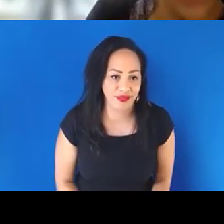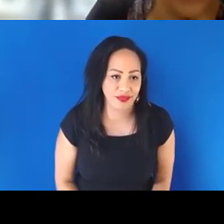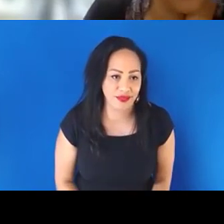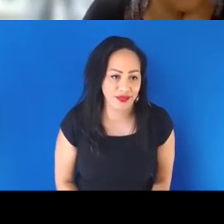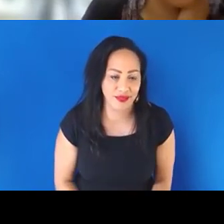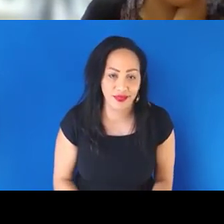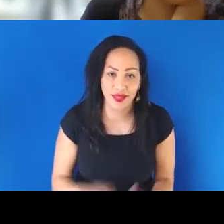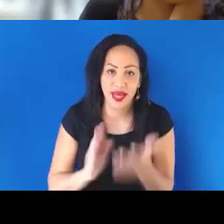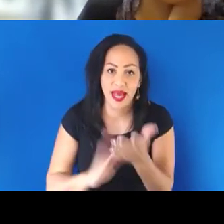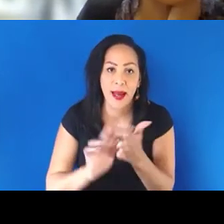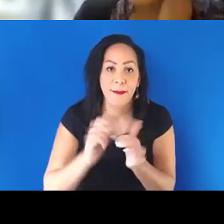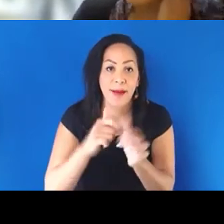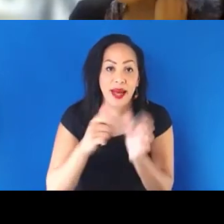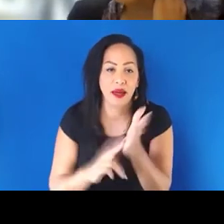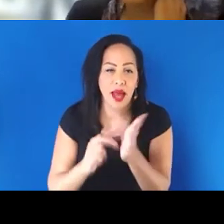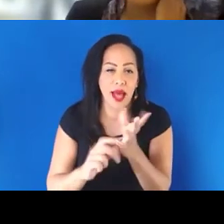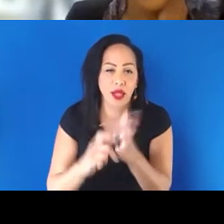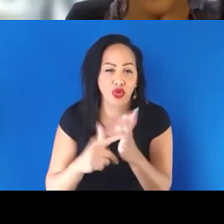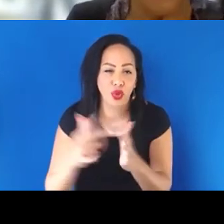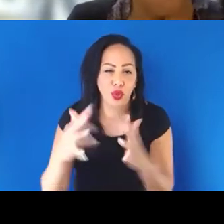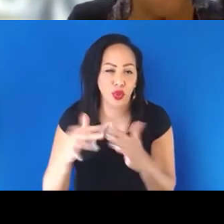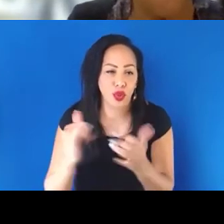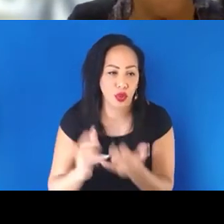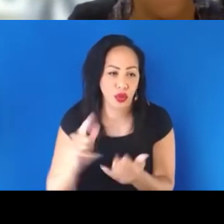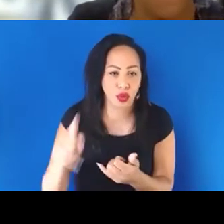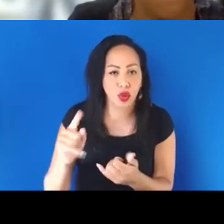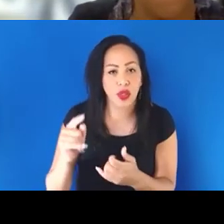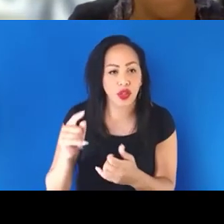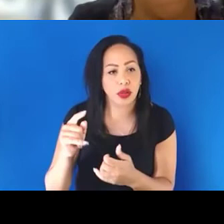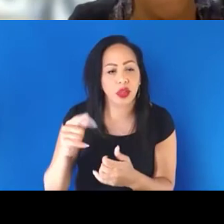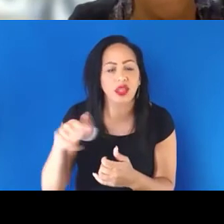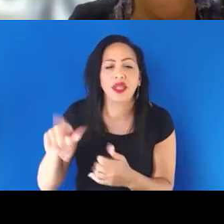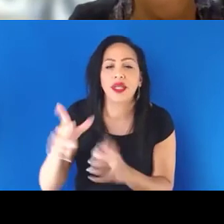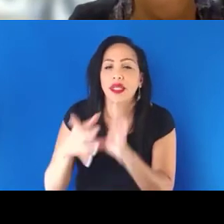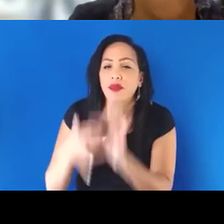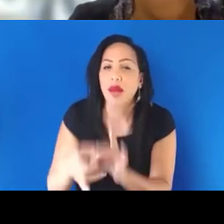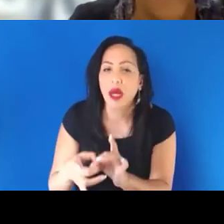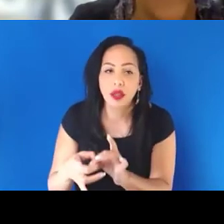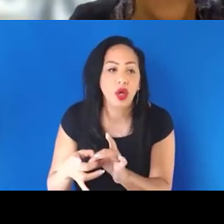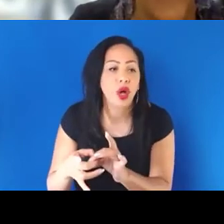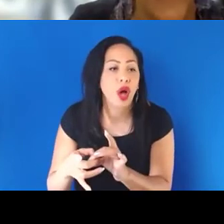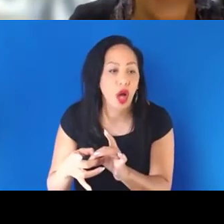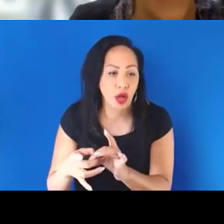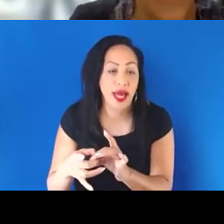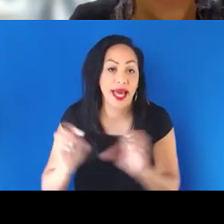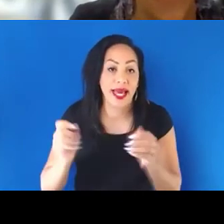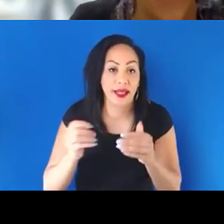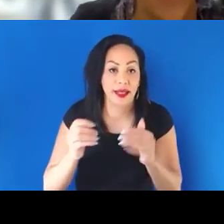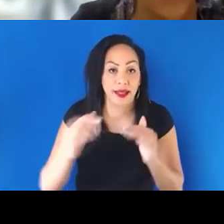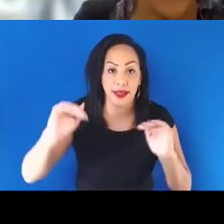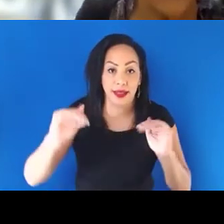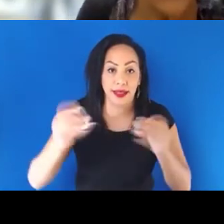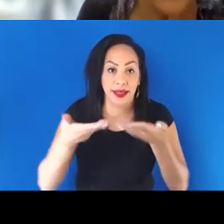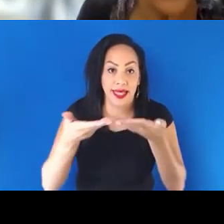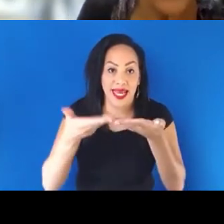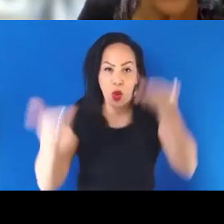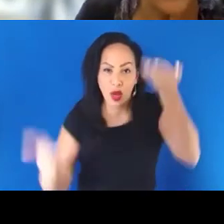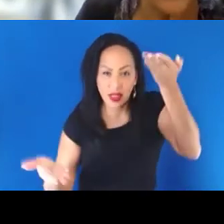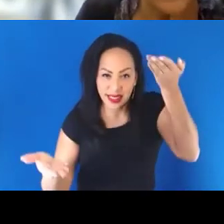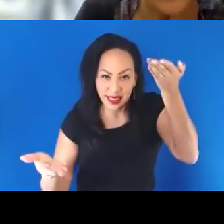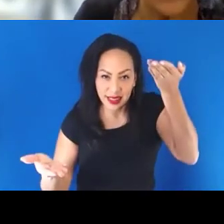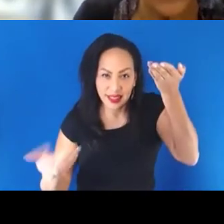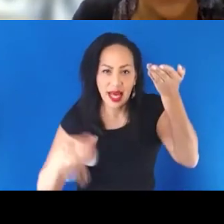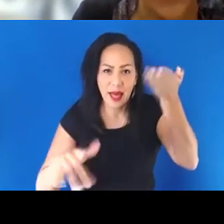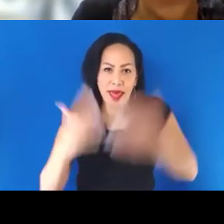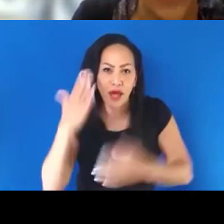Andrew's question, which is about recognizing racial injustices that sit beneath inequalities, and advice for NGOs how